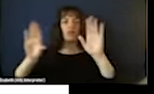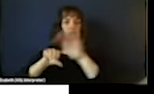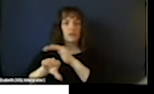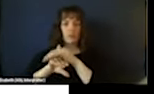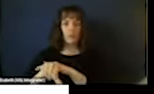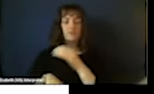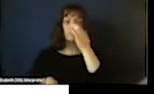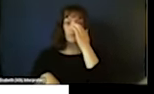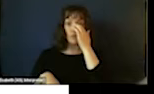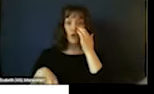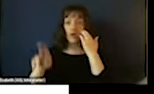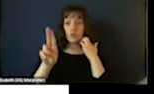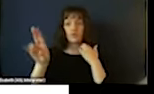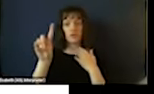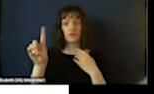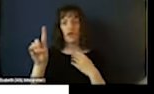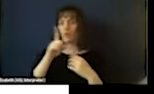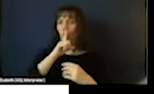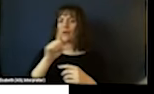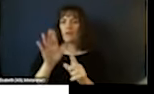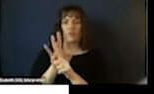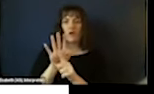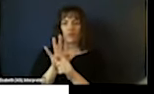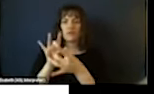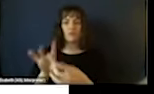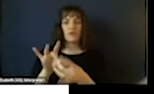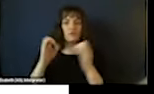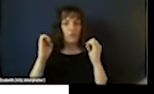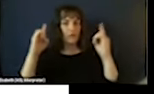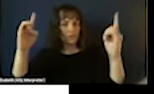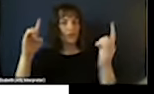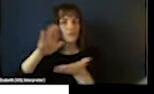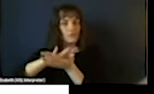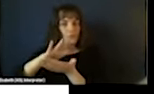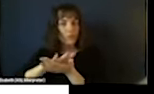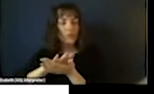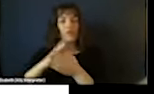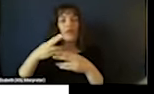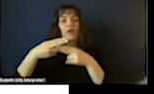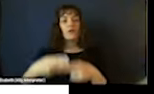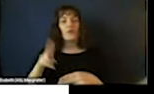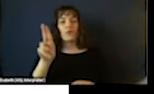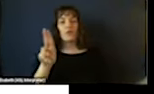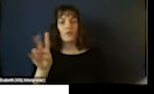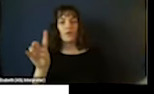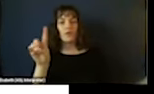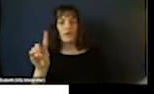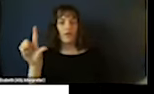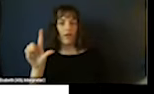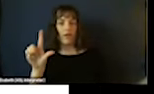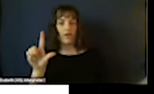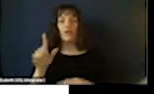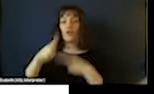in education, called universal design for learning. And it's about creating clear and efficient paths for students. So you